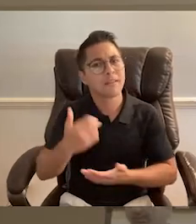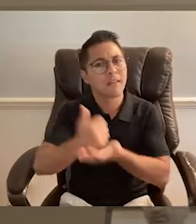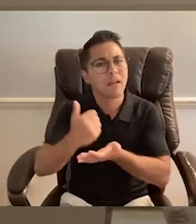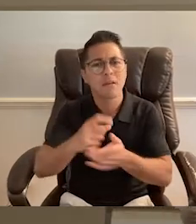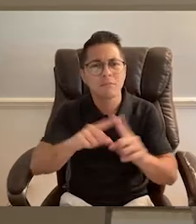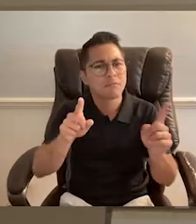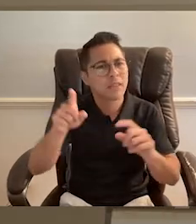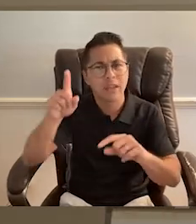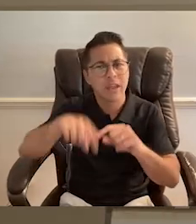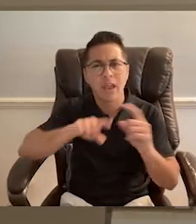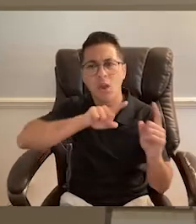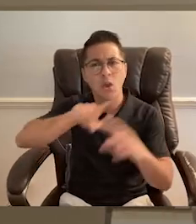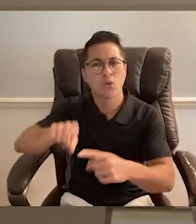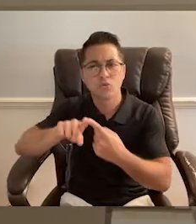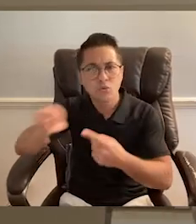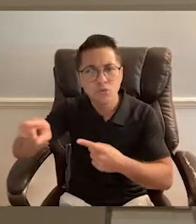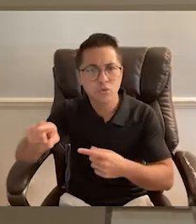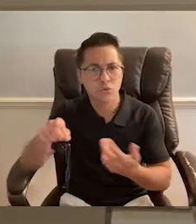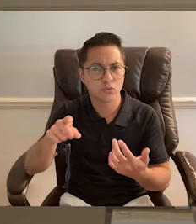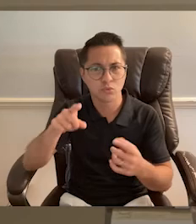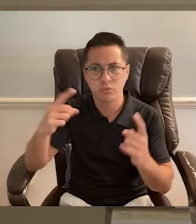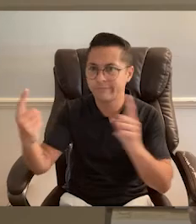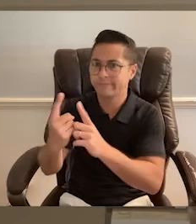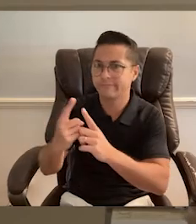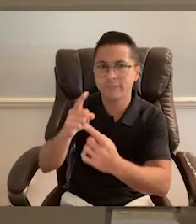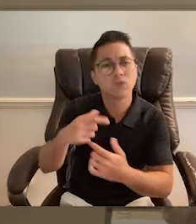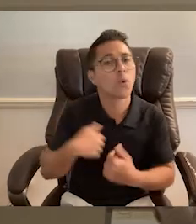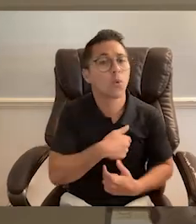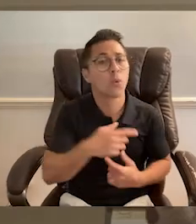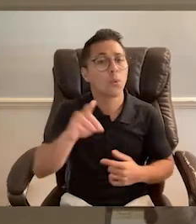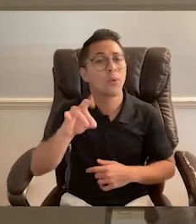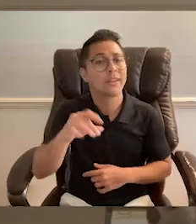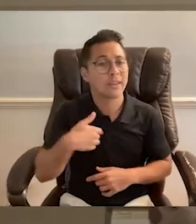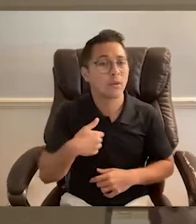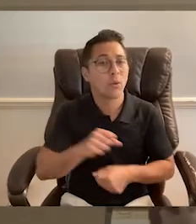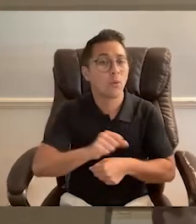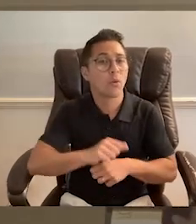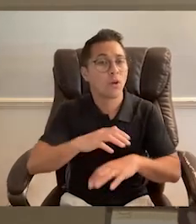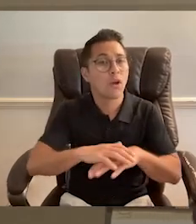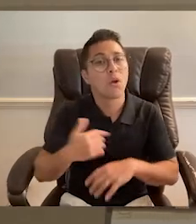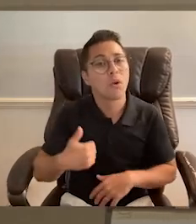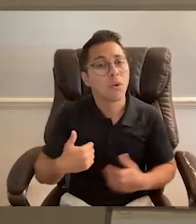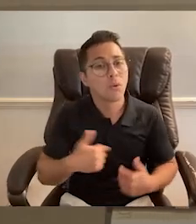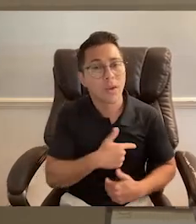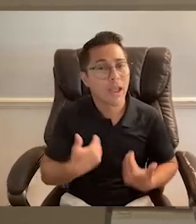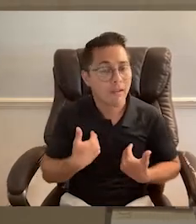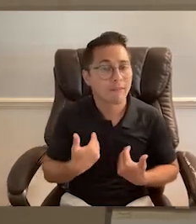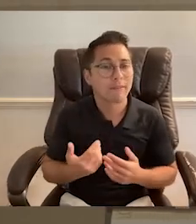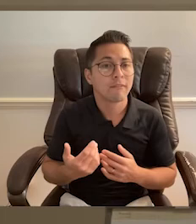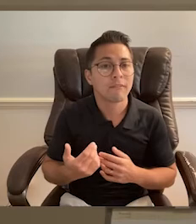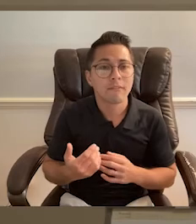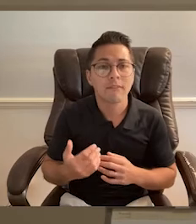they're seeing. You know, they see a car, stop sign, whatever it is, they will tell you right away. It doesn't take time. So we are working on this one right